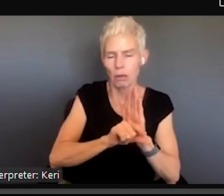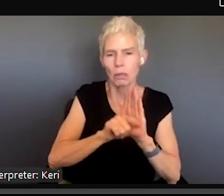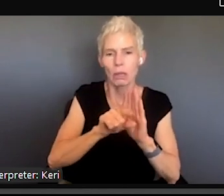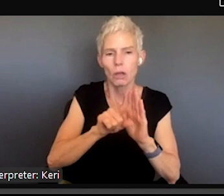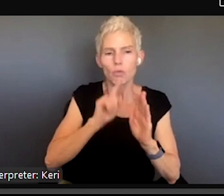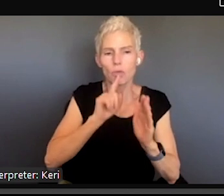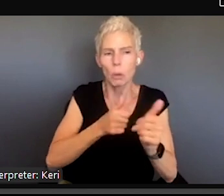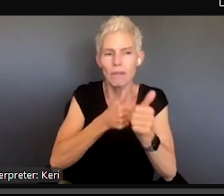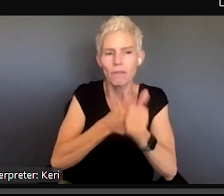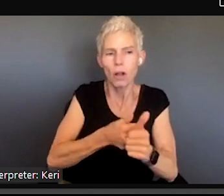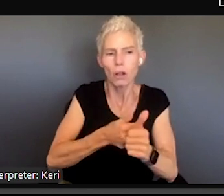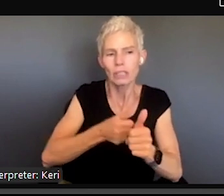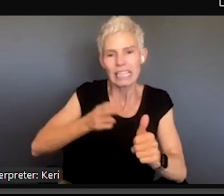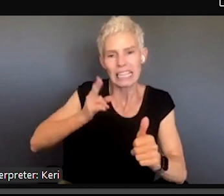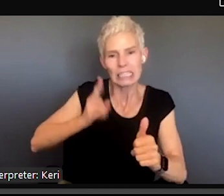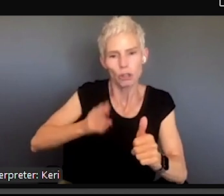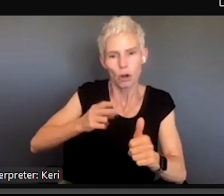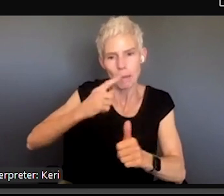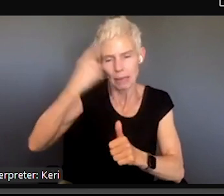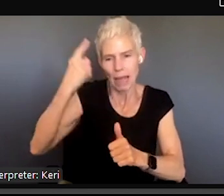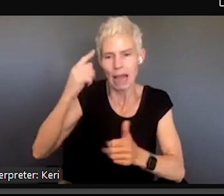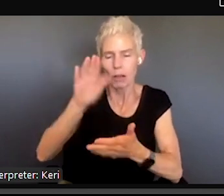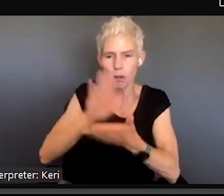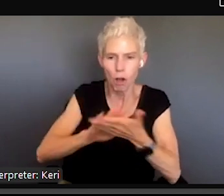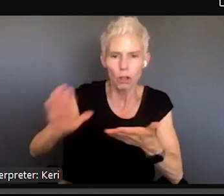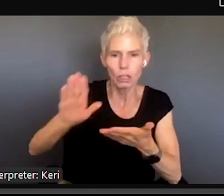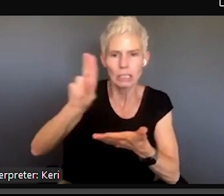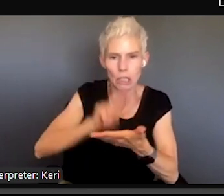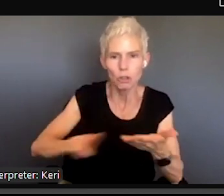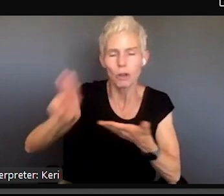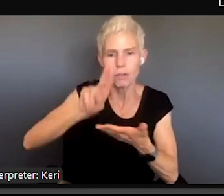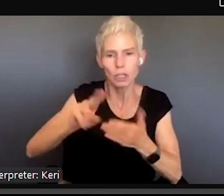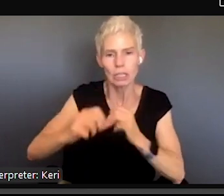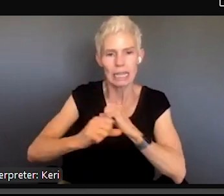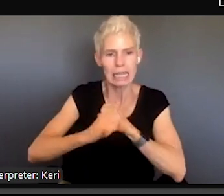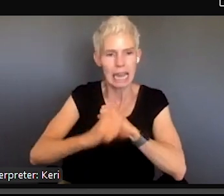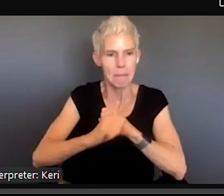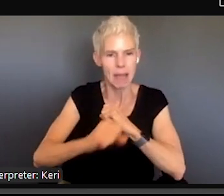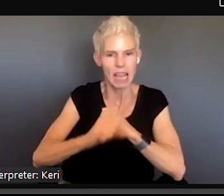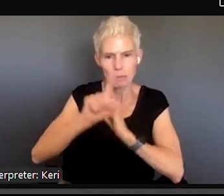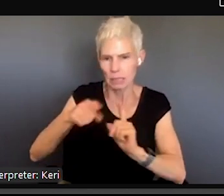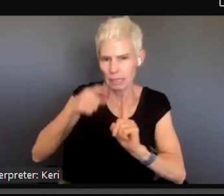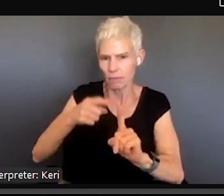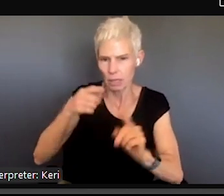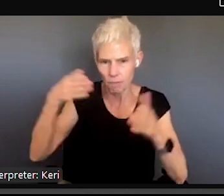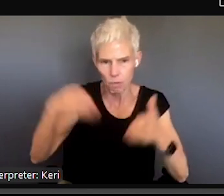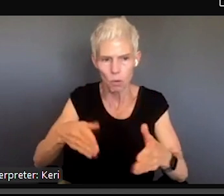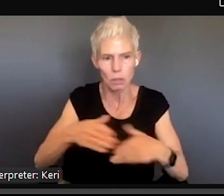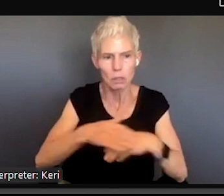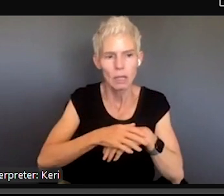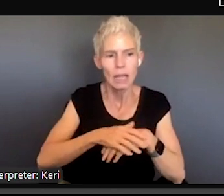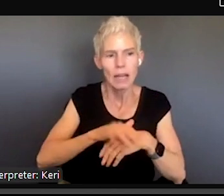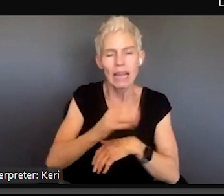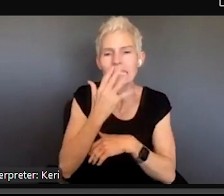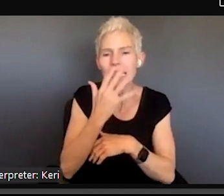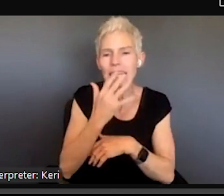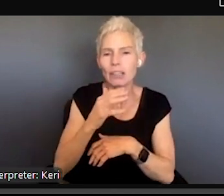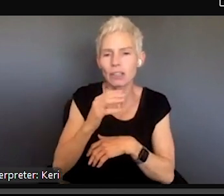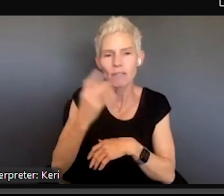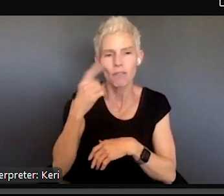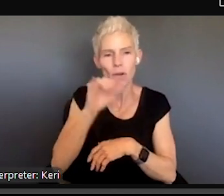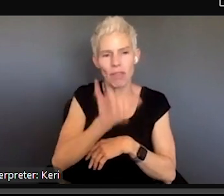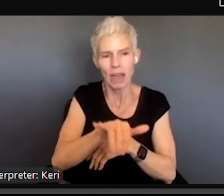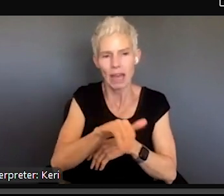our historically Black colleges and university campaign specifically. So that's the color scheme for that. But we've had so